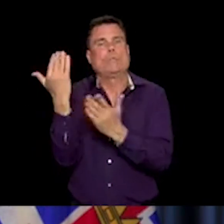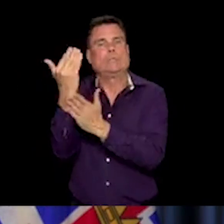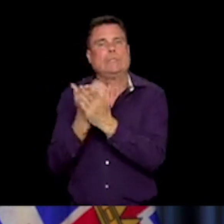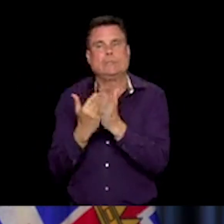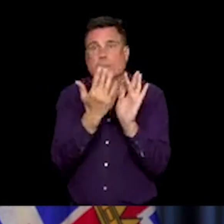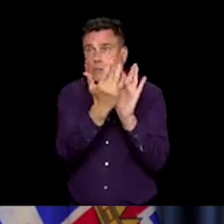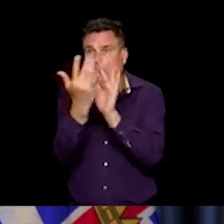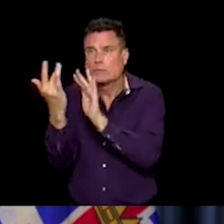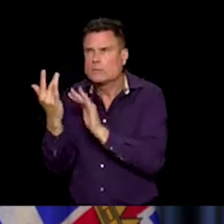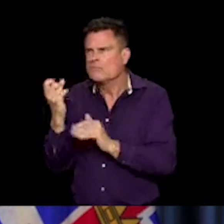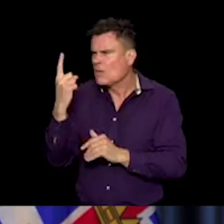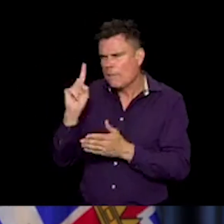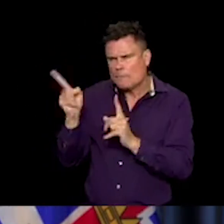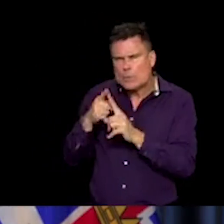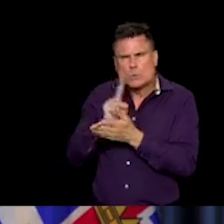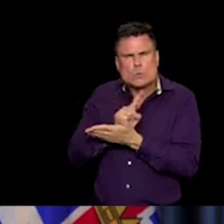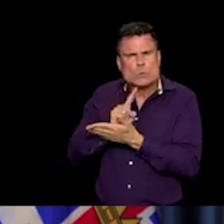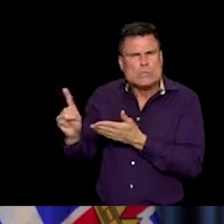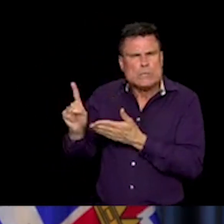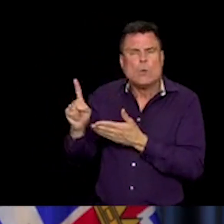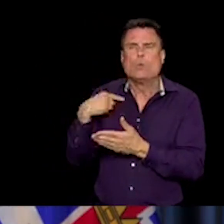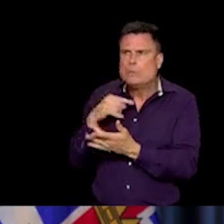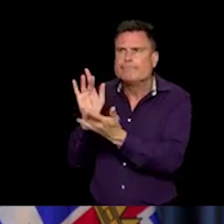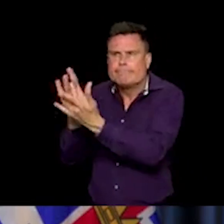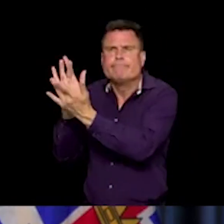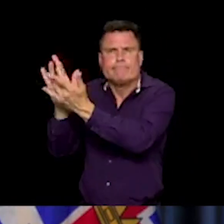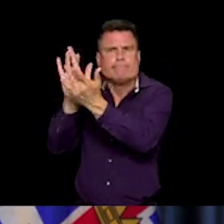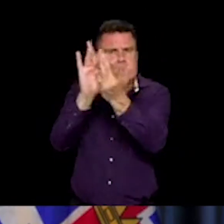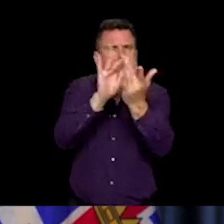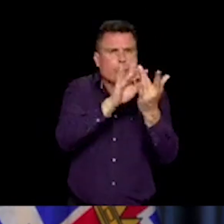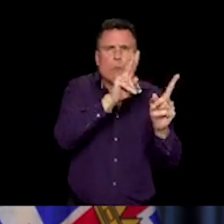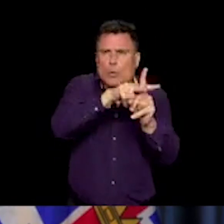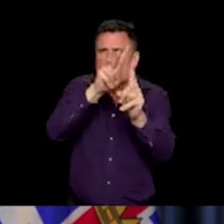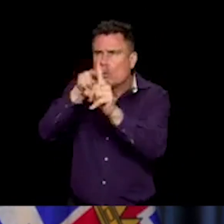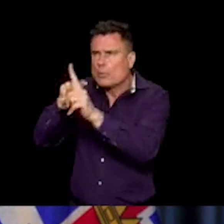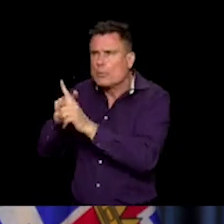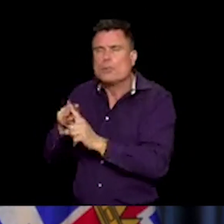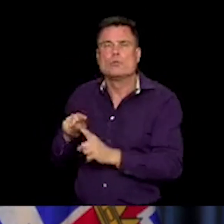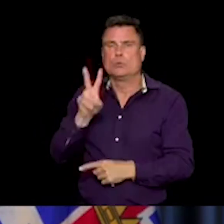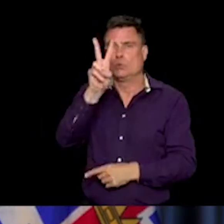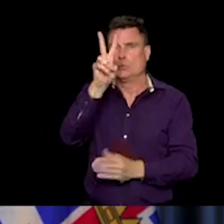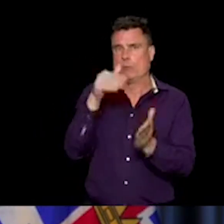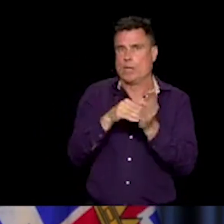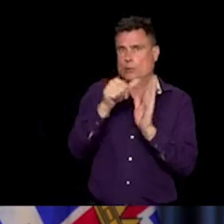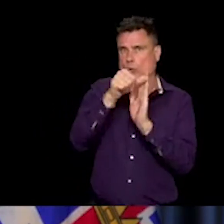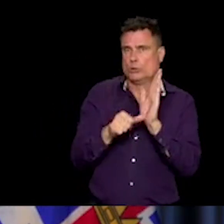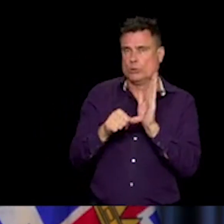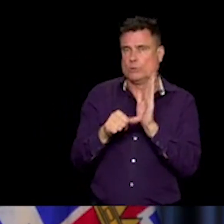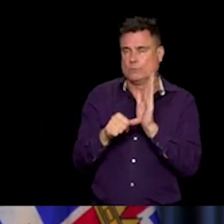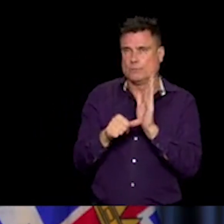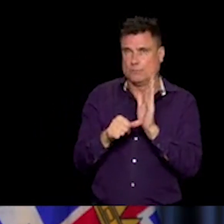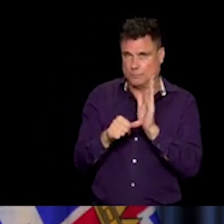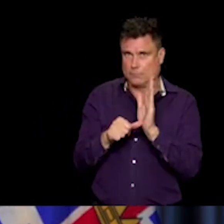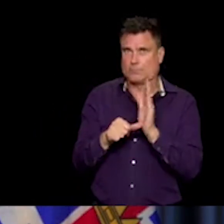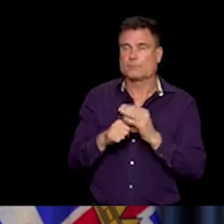to relaunch elective or scheduled surgeries in BC. From May 7th to May 17th, we